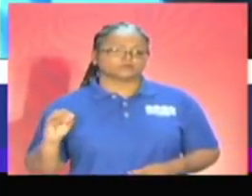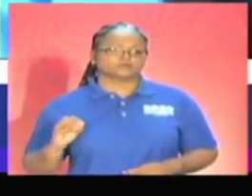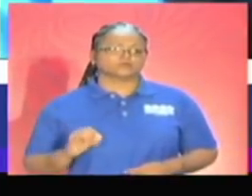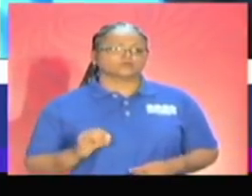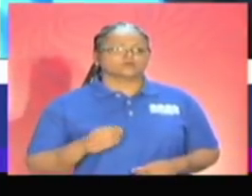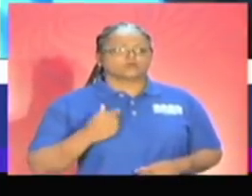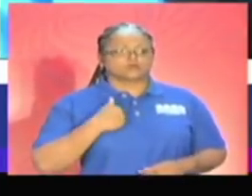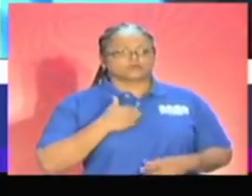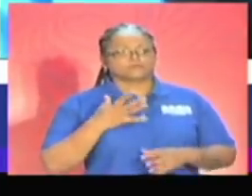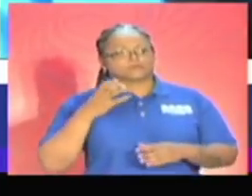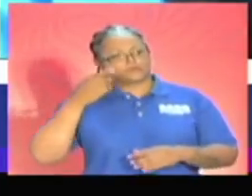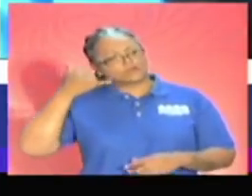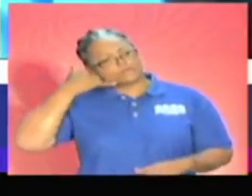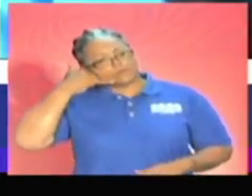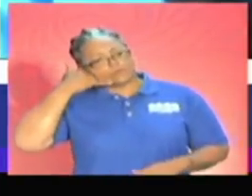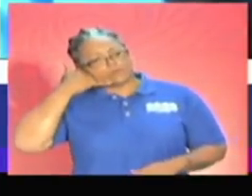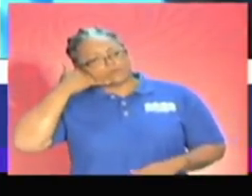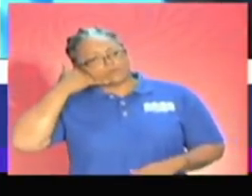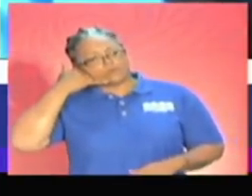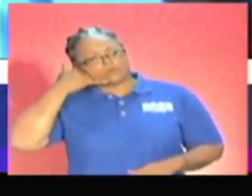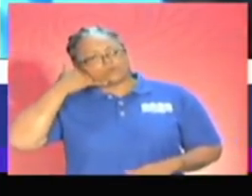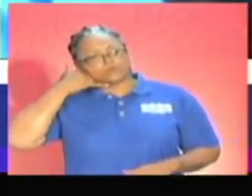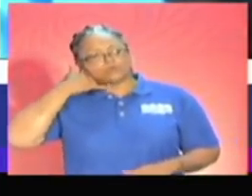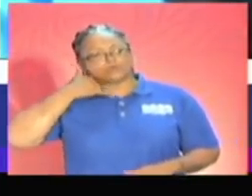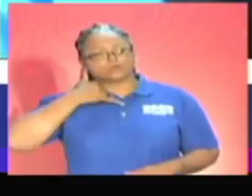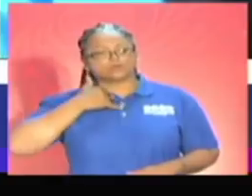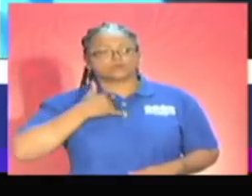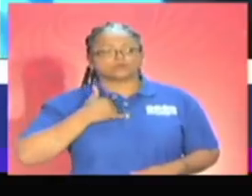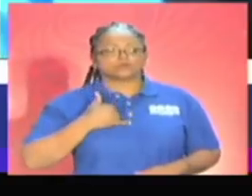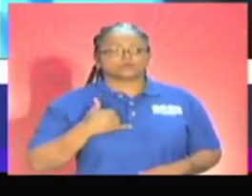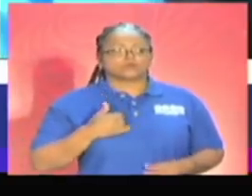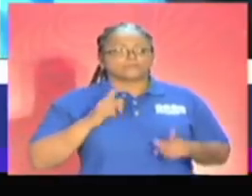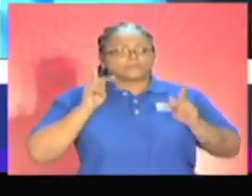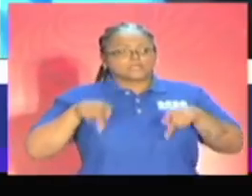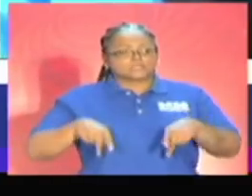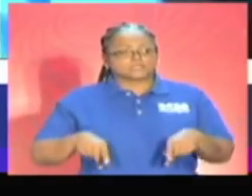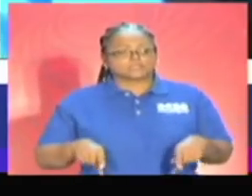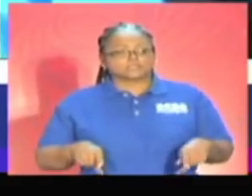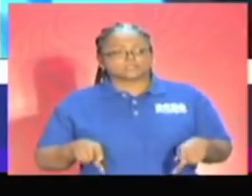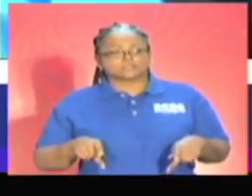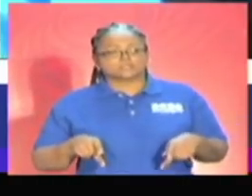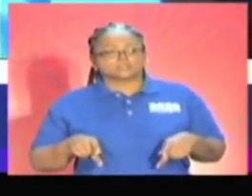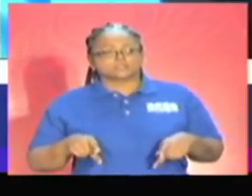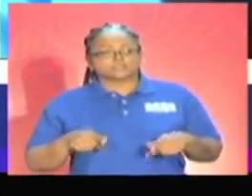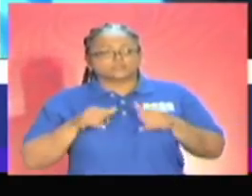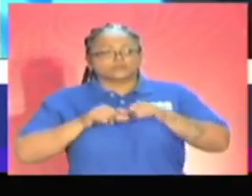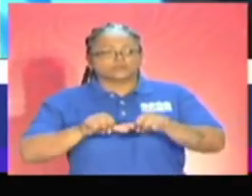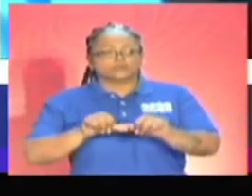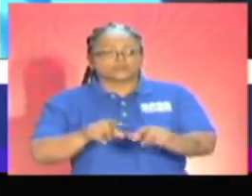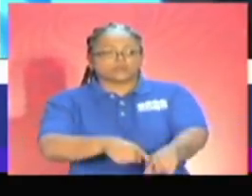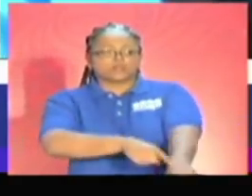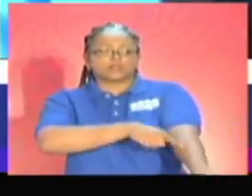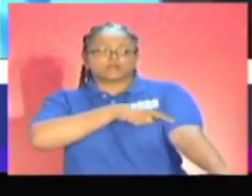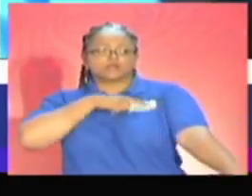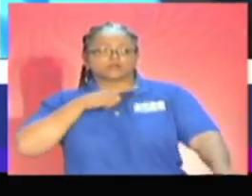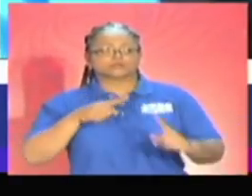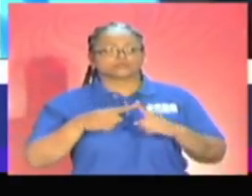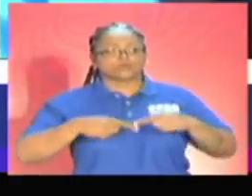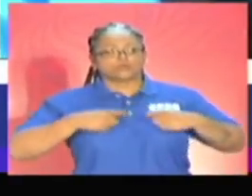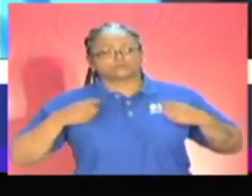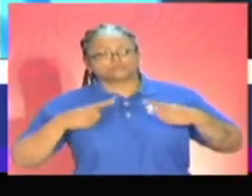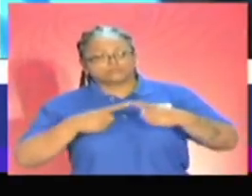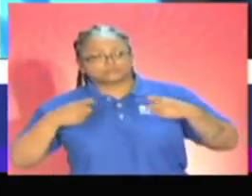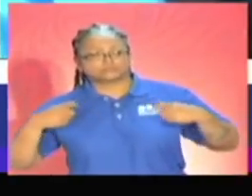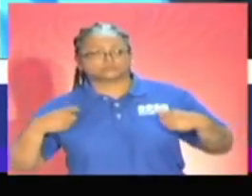who continues to experience long after effects, having received the first dose or shot of